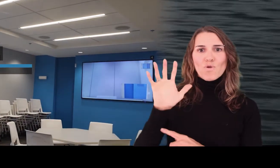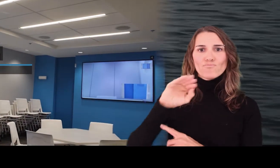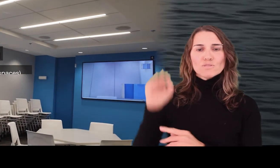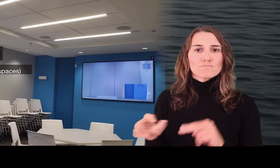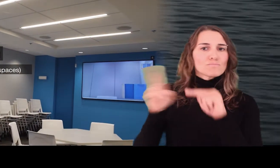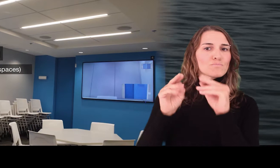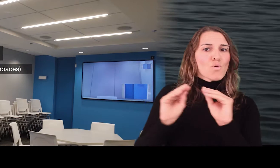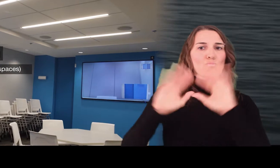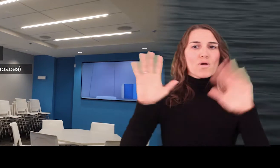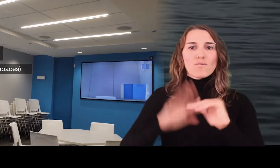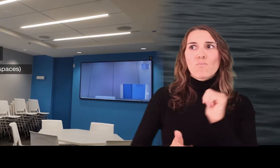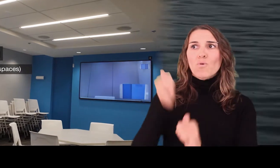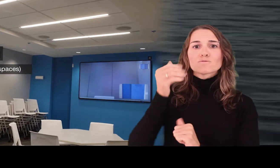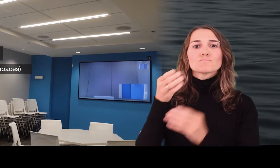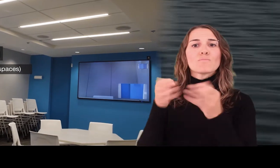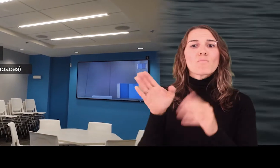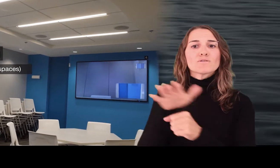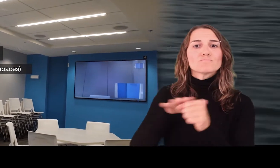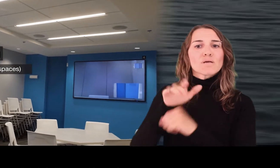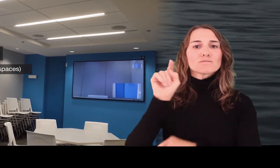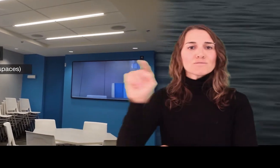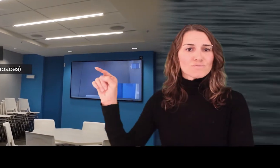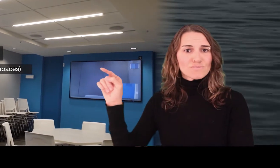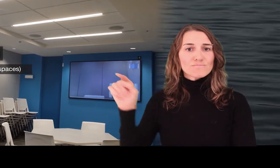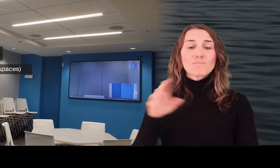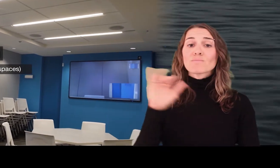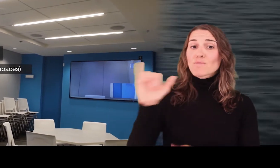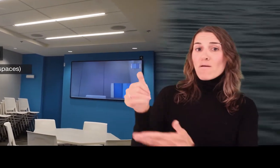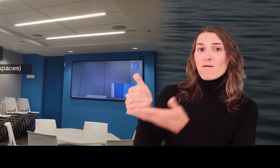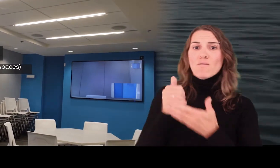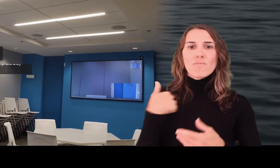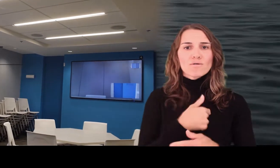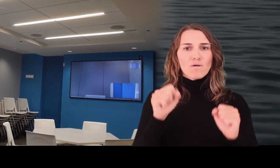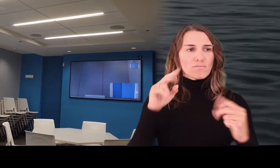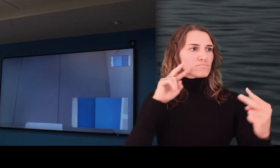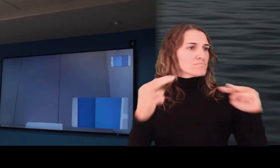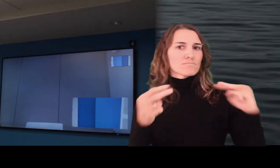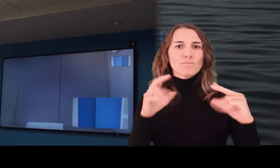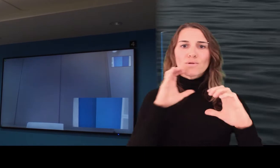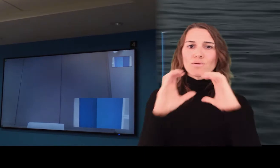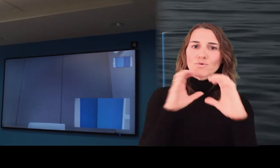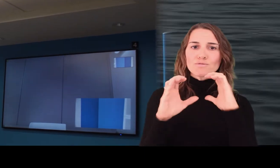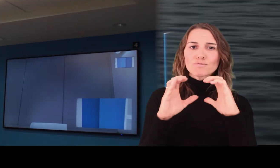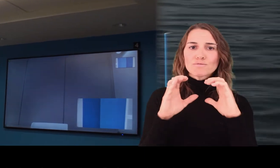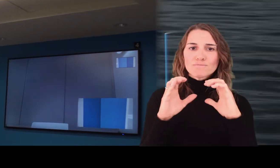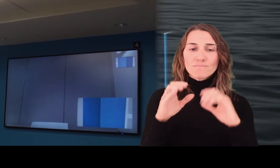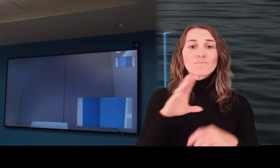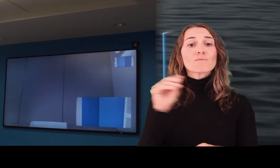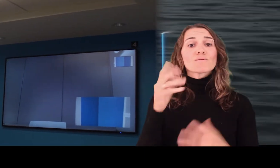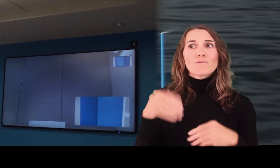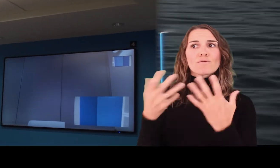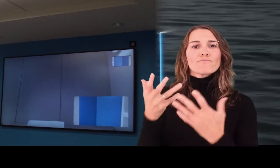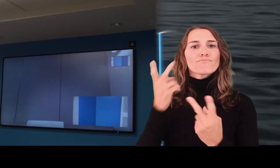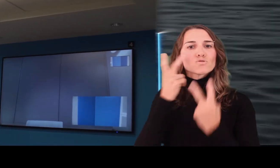brighter than most public spaces, and this really helps to facilitate good face-to-face communication and provides visual clues